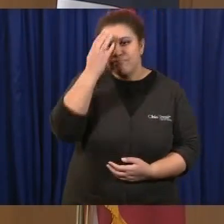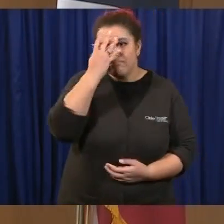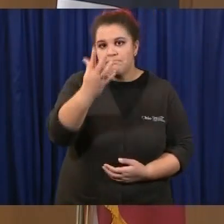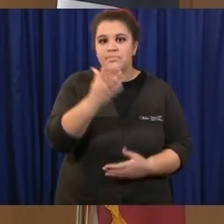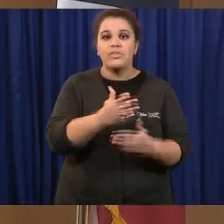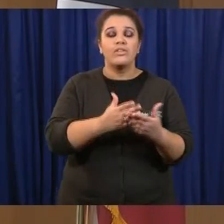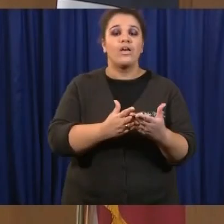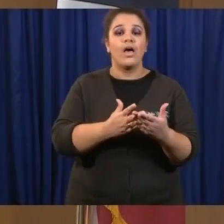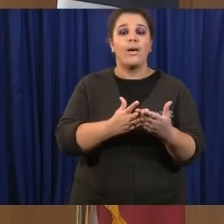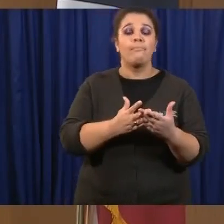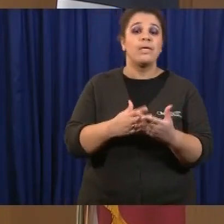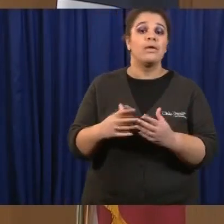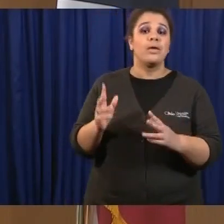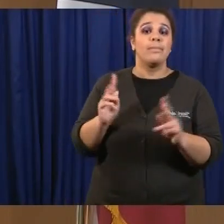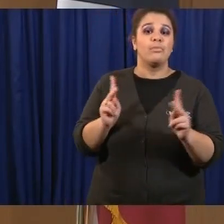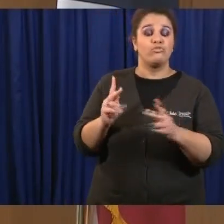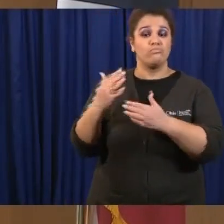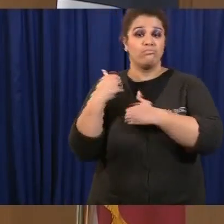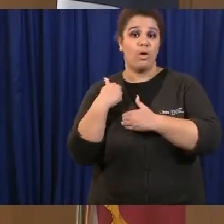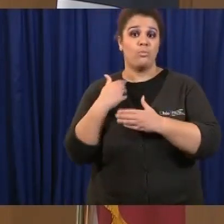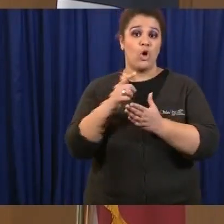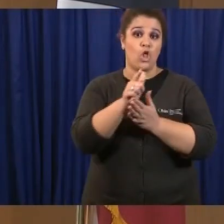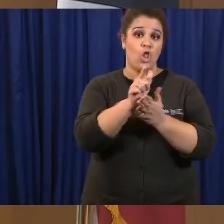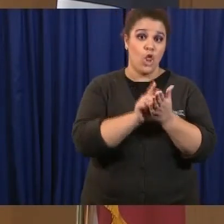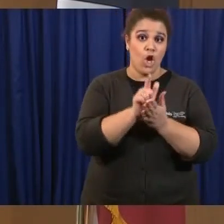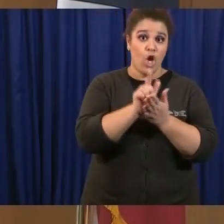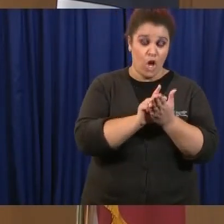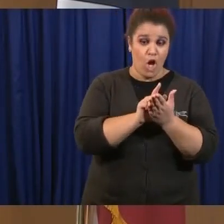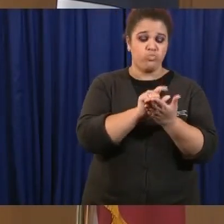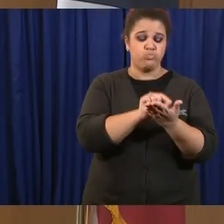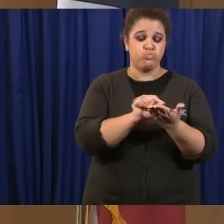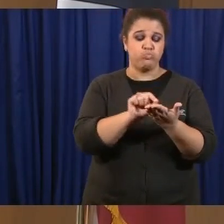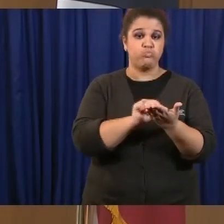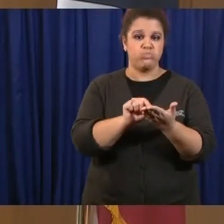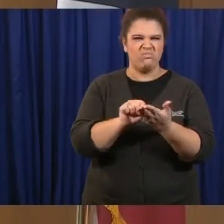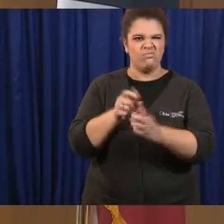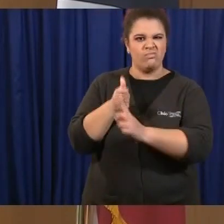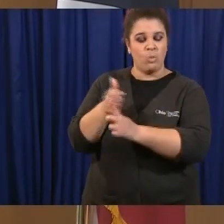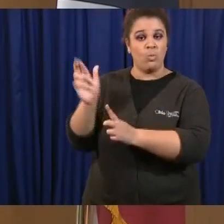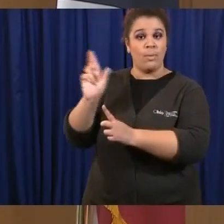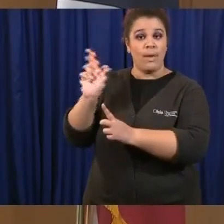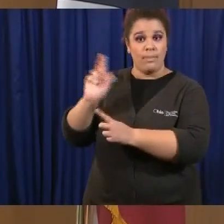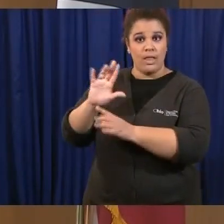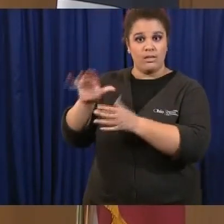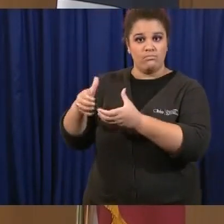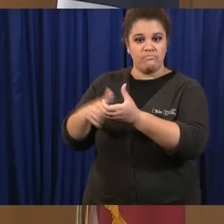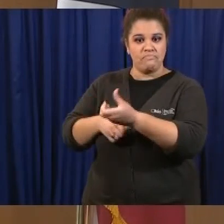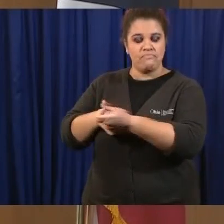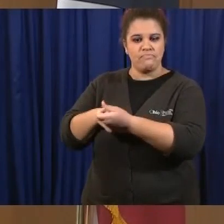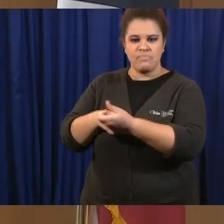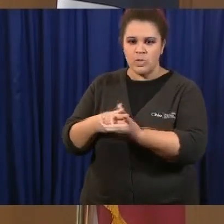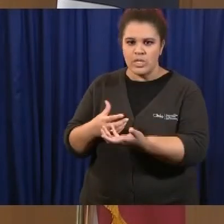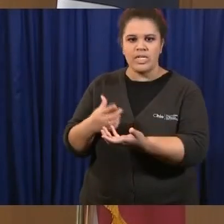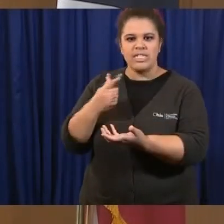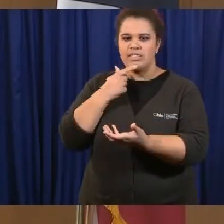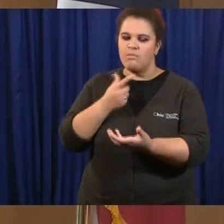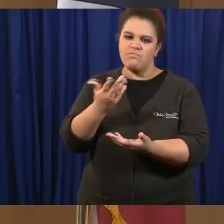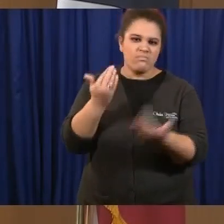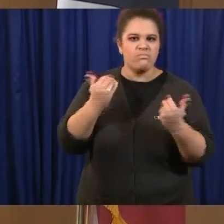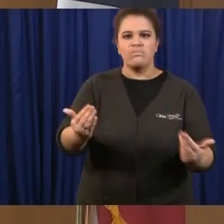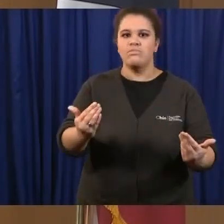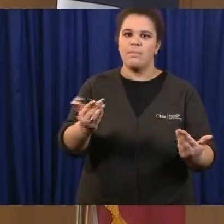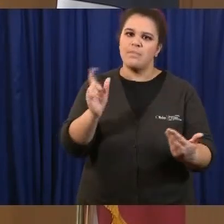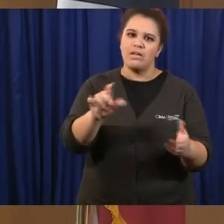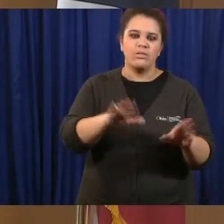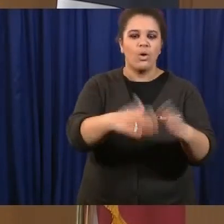are starting to see some frustration out there. We've seen protesters here at the State House the last few days. Governor, you and Dr. Acton really